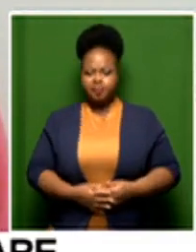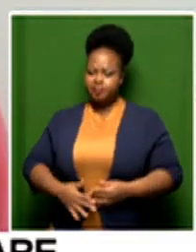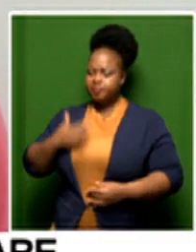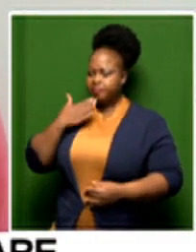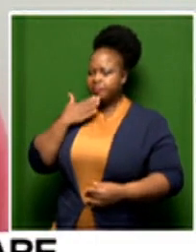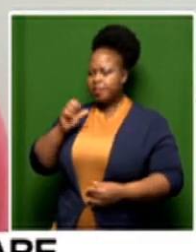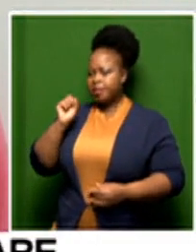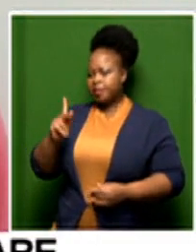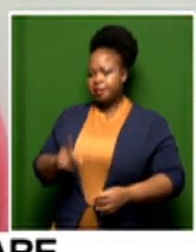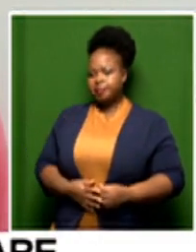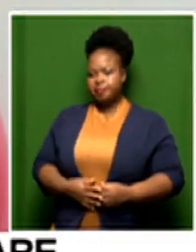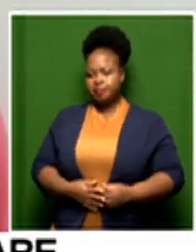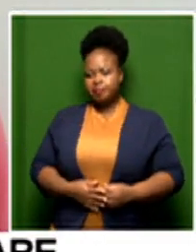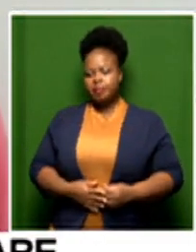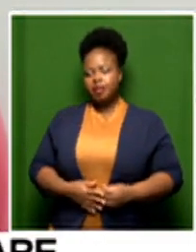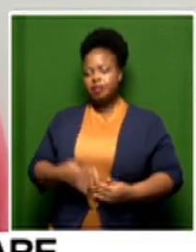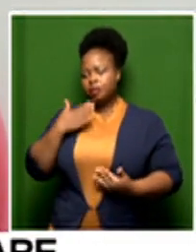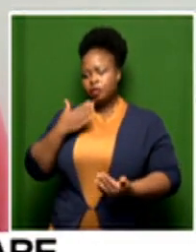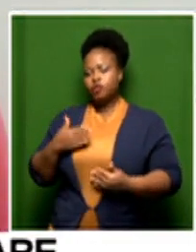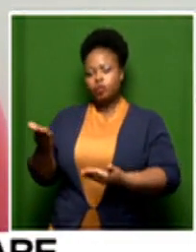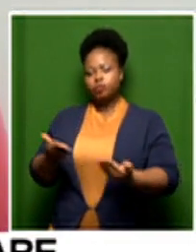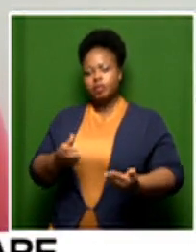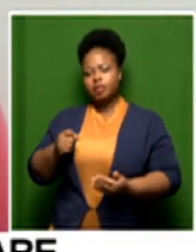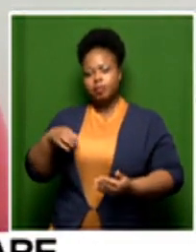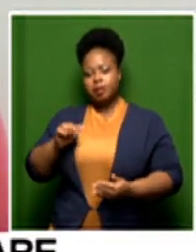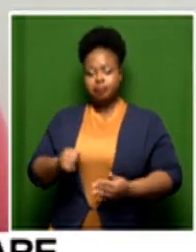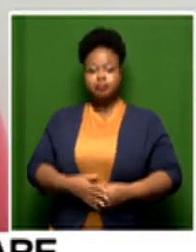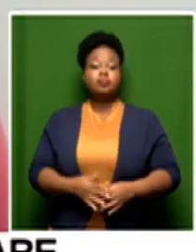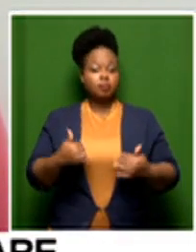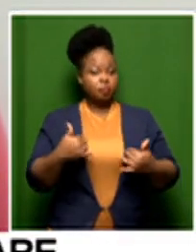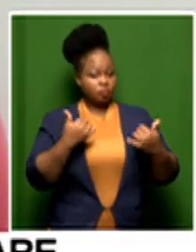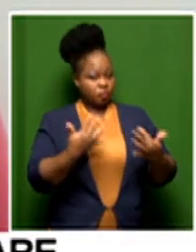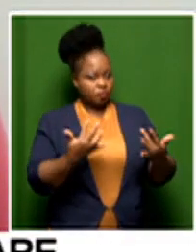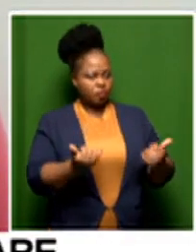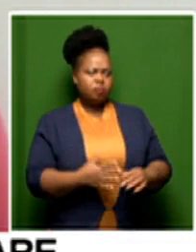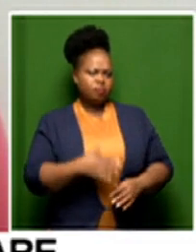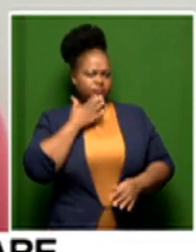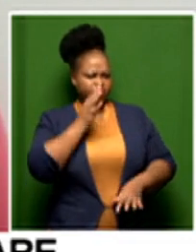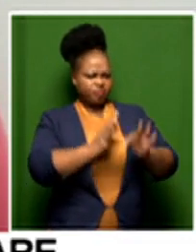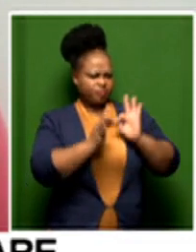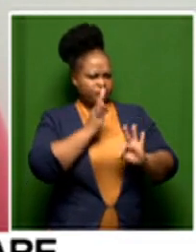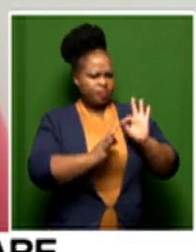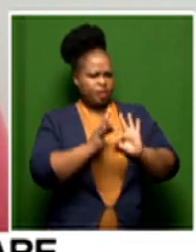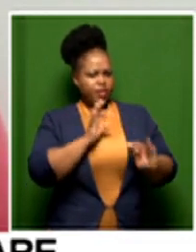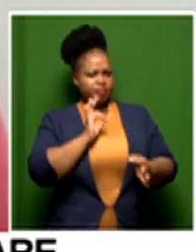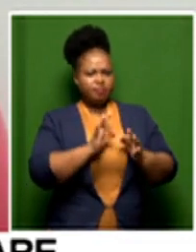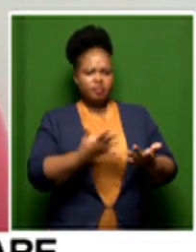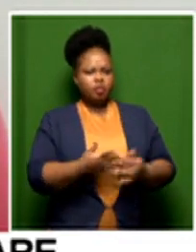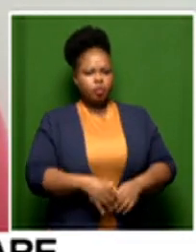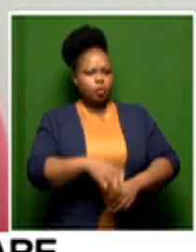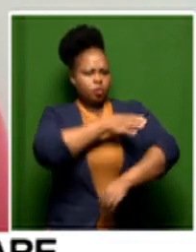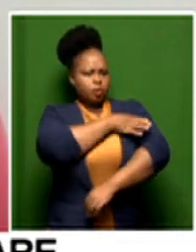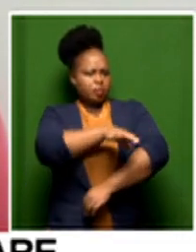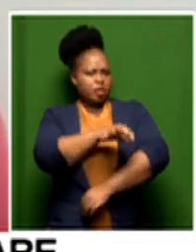Thank you, Sakina, and thank you for having SAHPRA on today. Perhaps a good place to start is to just explain exactly what your